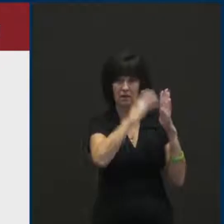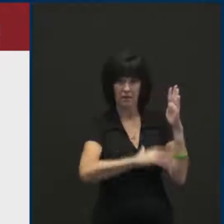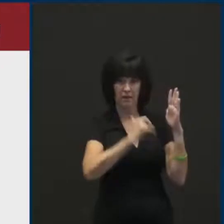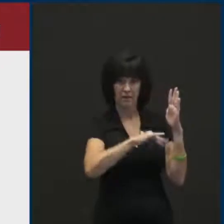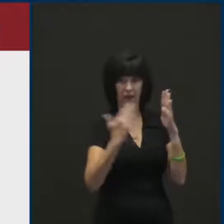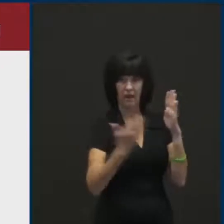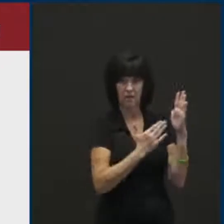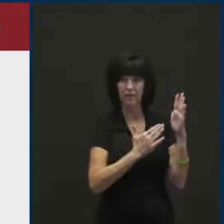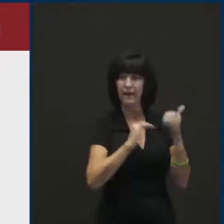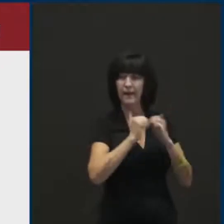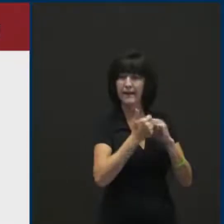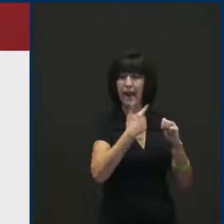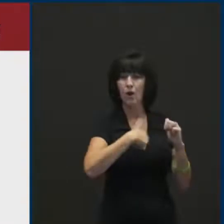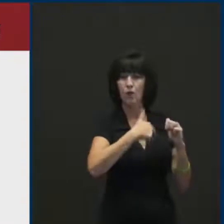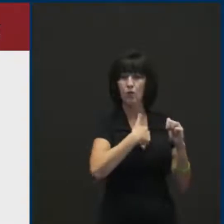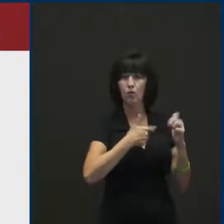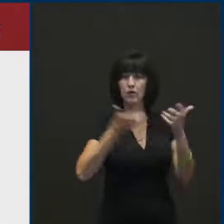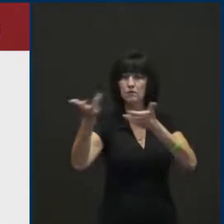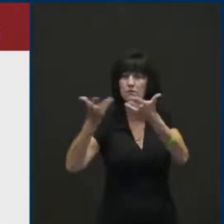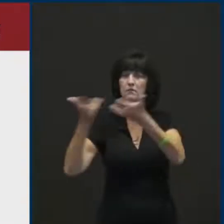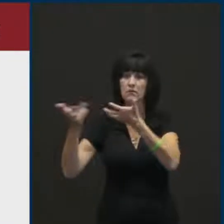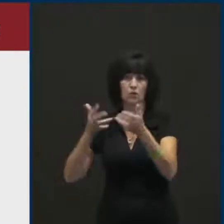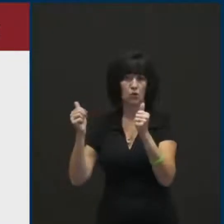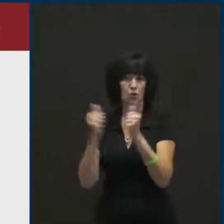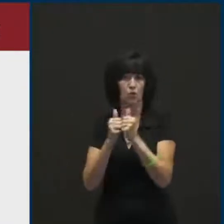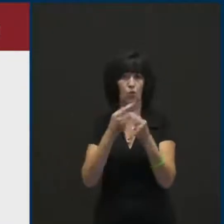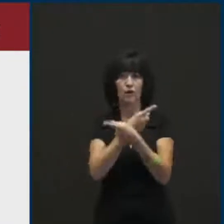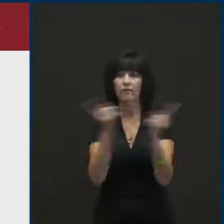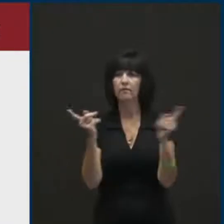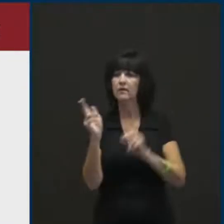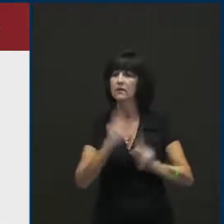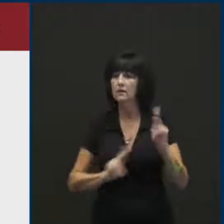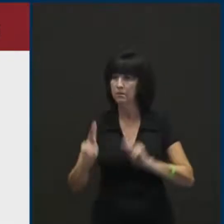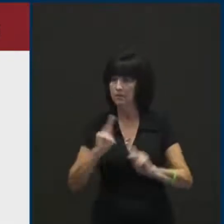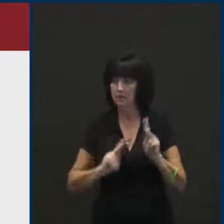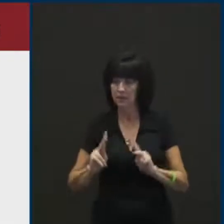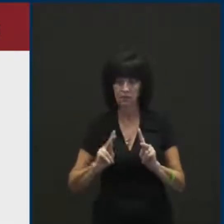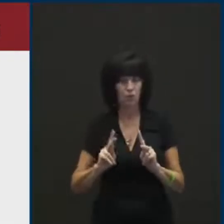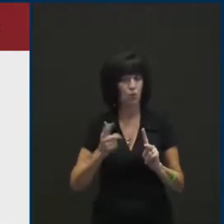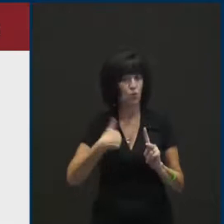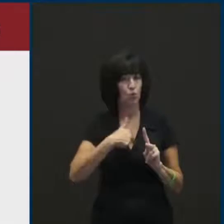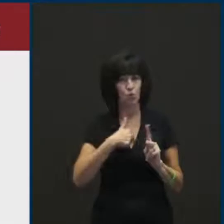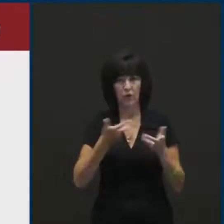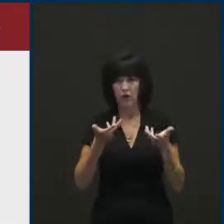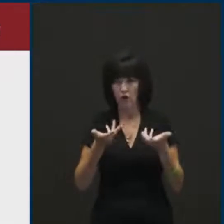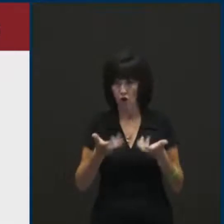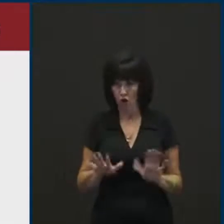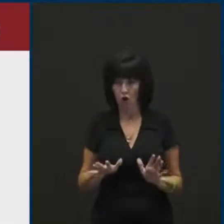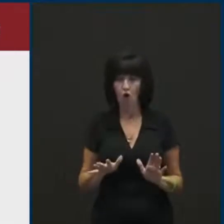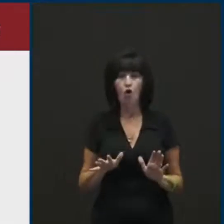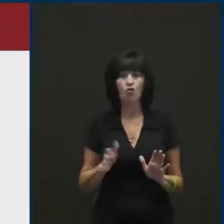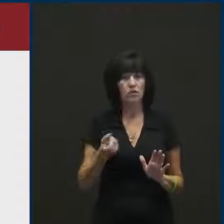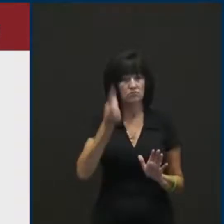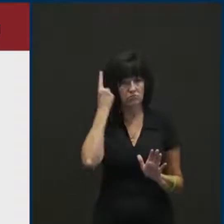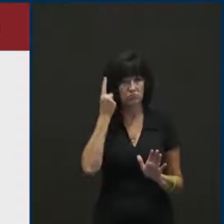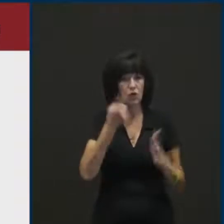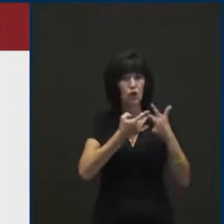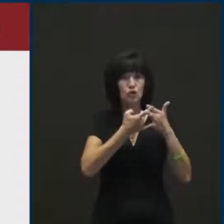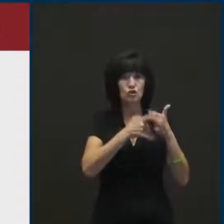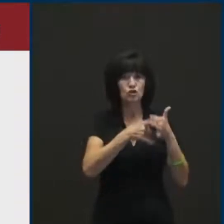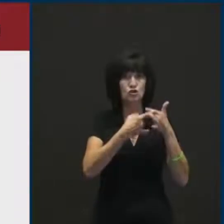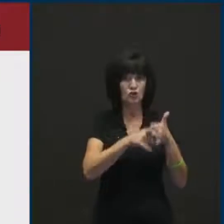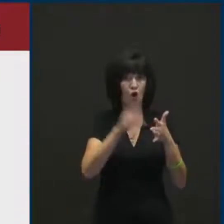vaccine campaign. We've talked before about this being a phased approach. We know we're only going to get small amounts of vaccine to start